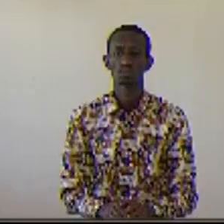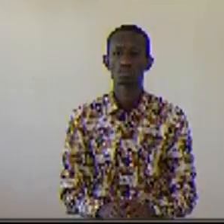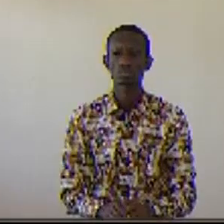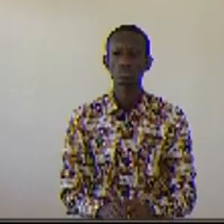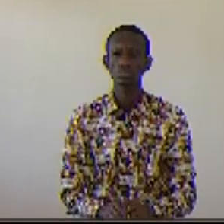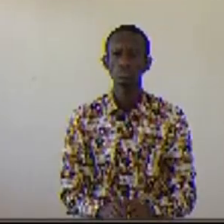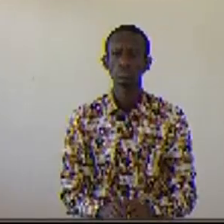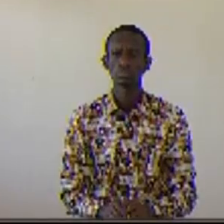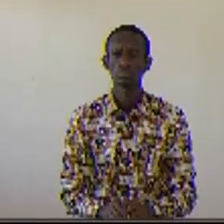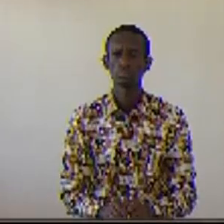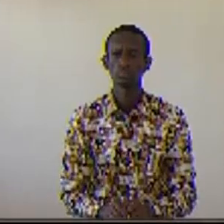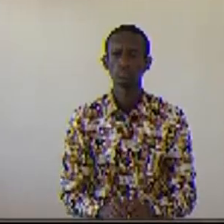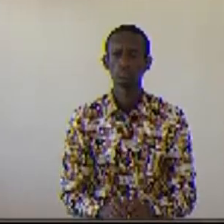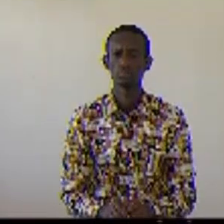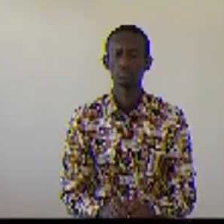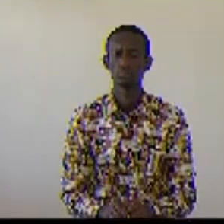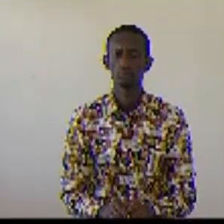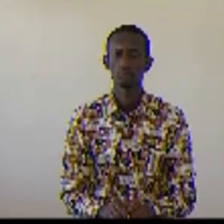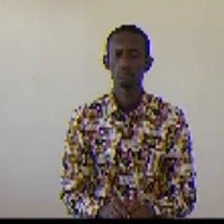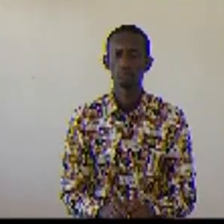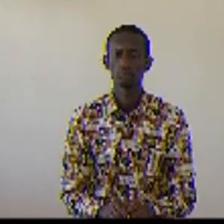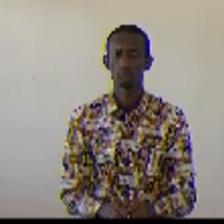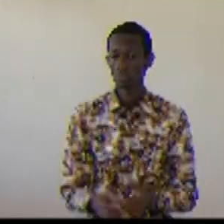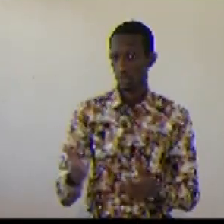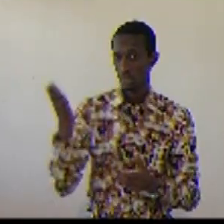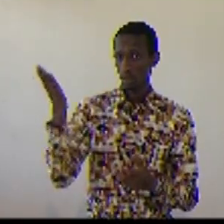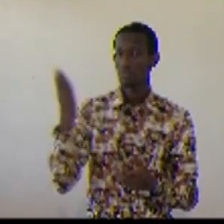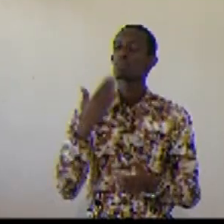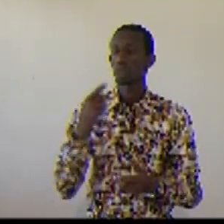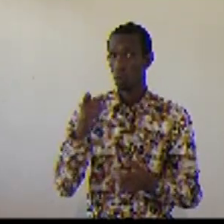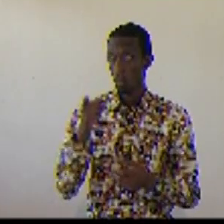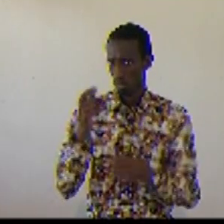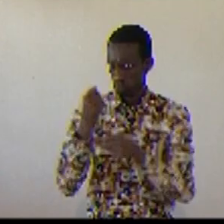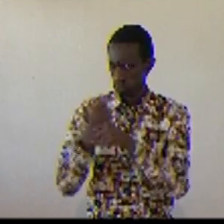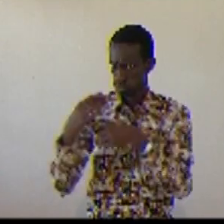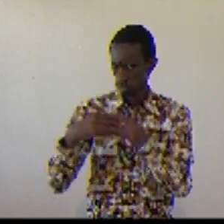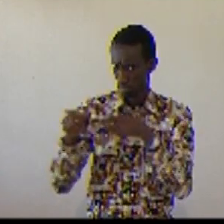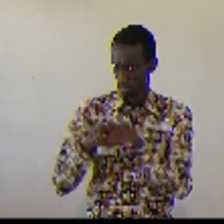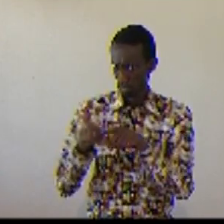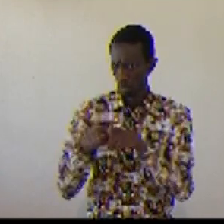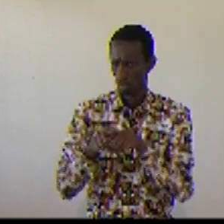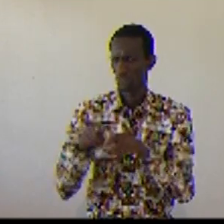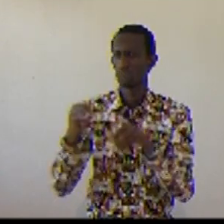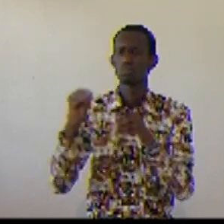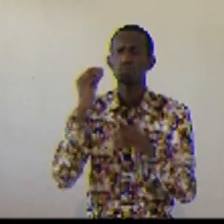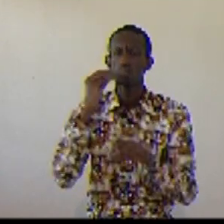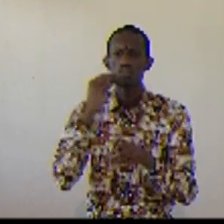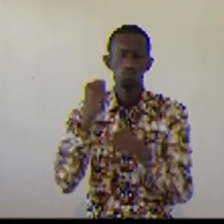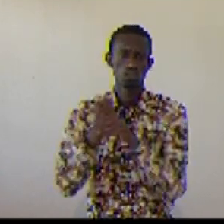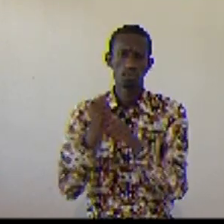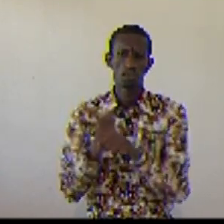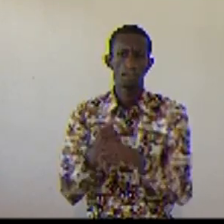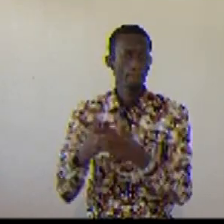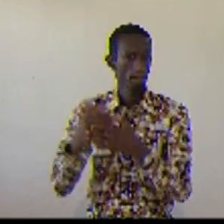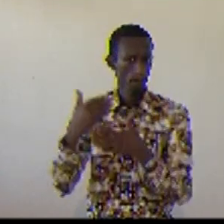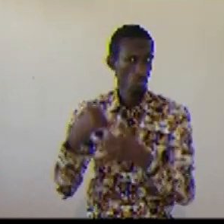Oh, sorry. So this is what I want you to look at as part of your homework. Before